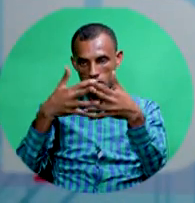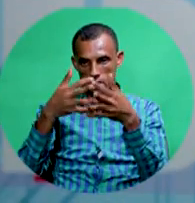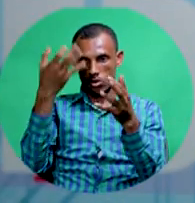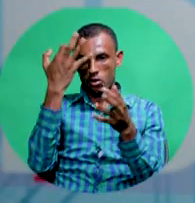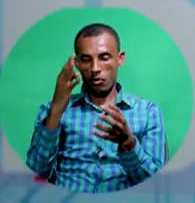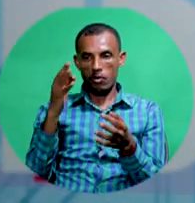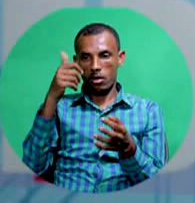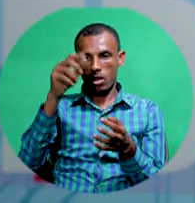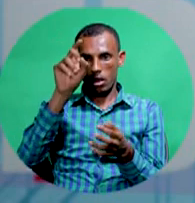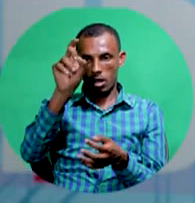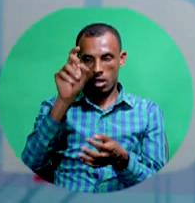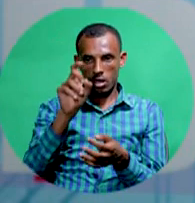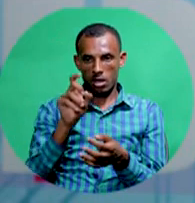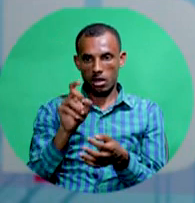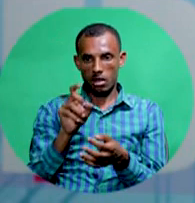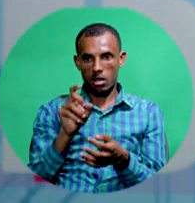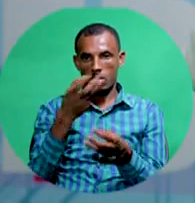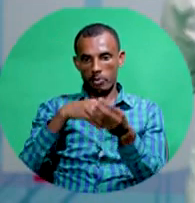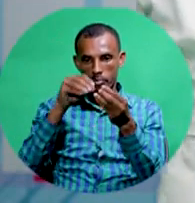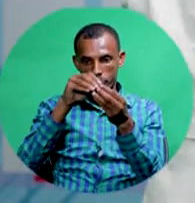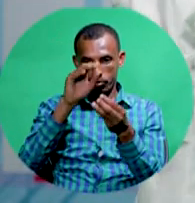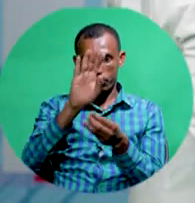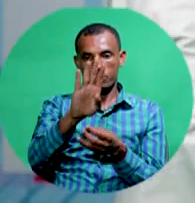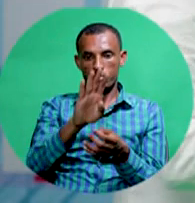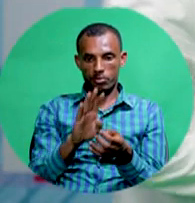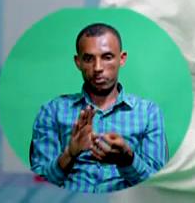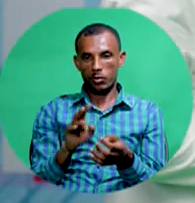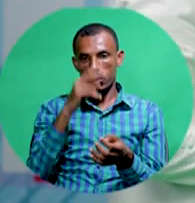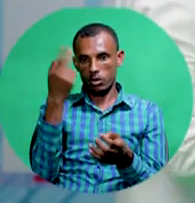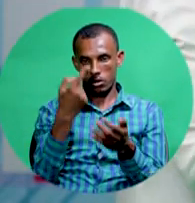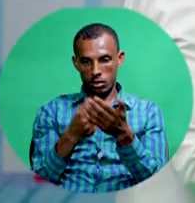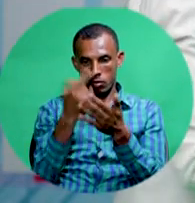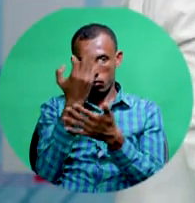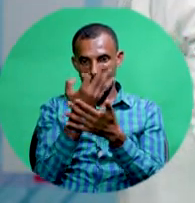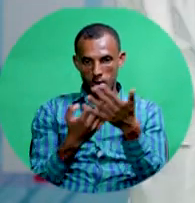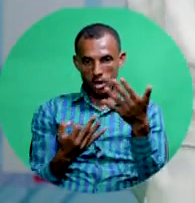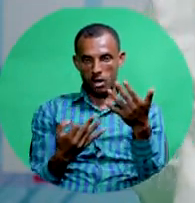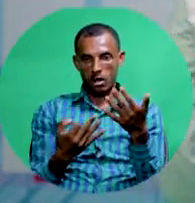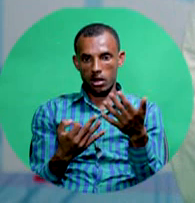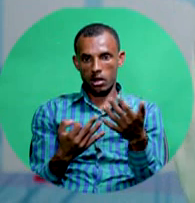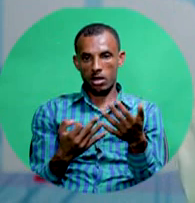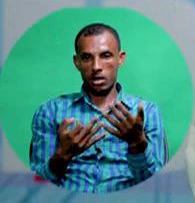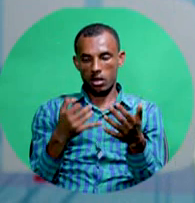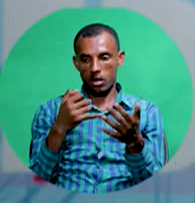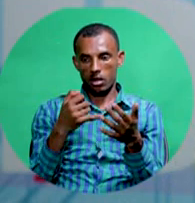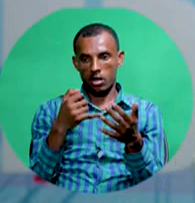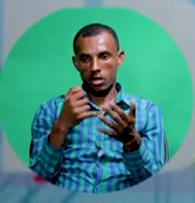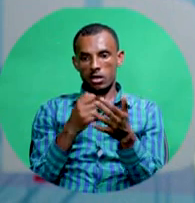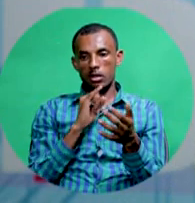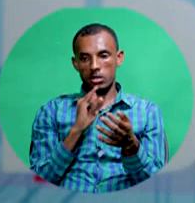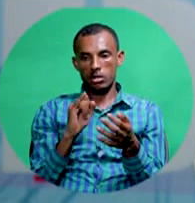of ax plus b. So using that formula, simply by the way itself,